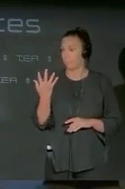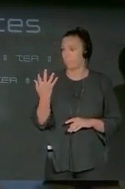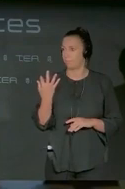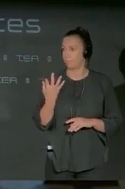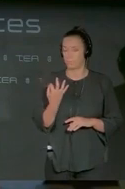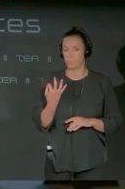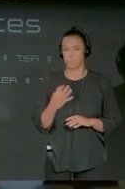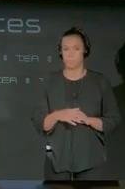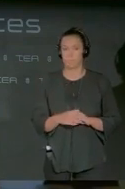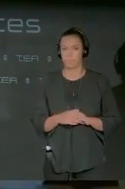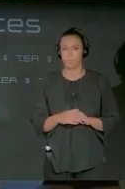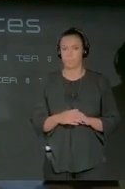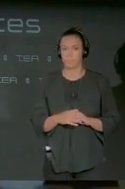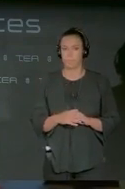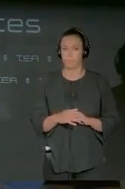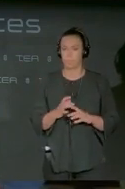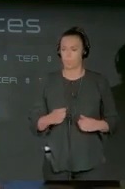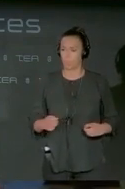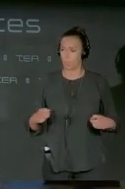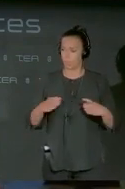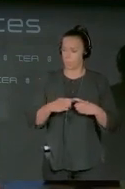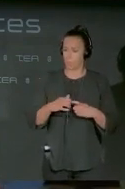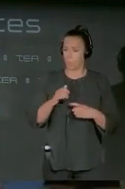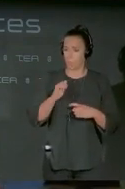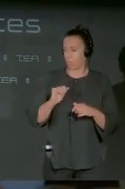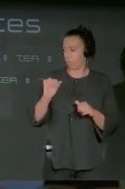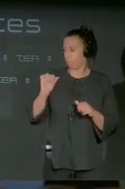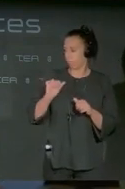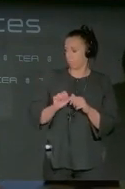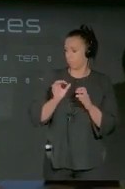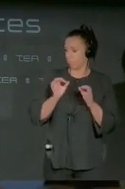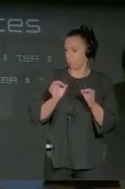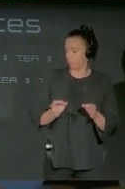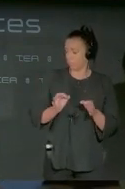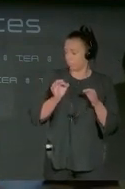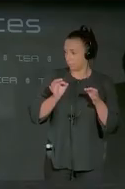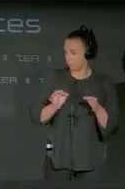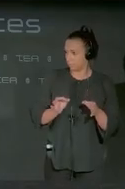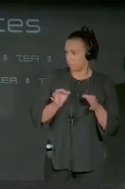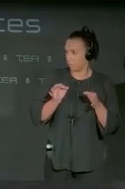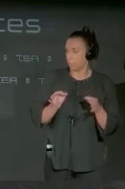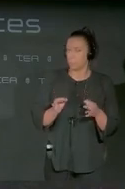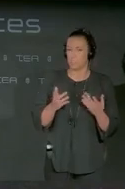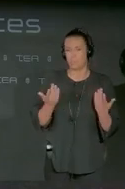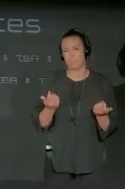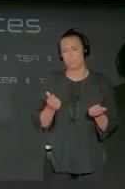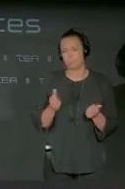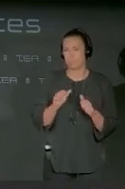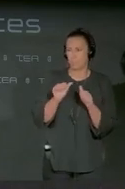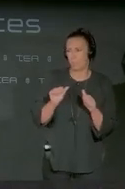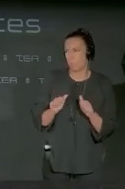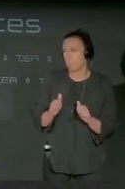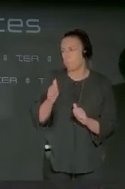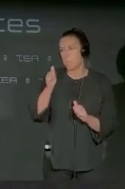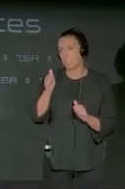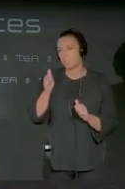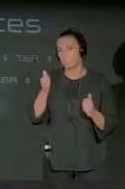games industry, but on a much less formal basis, either with the use